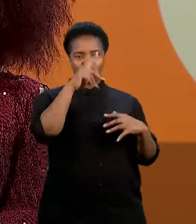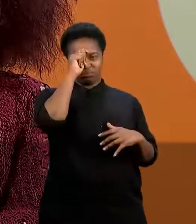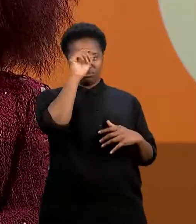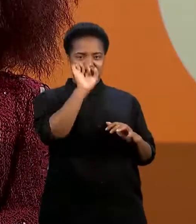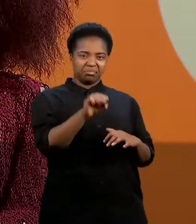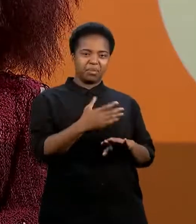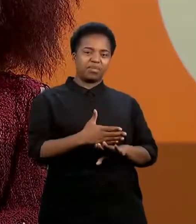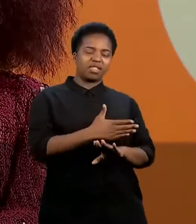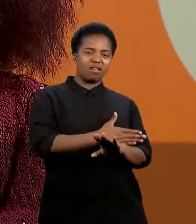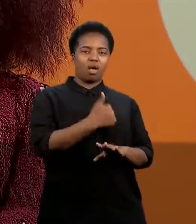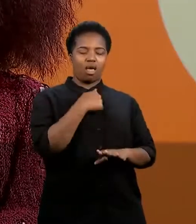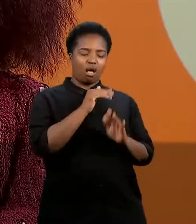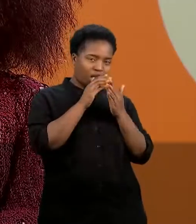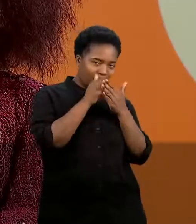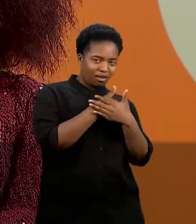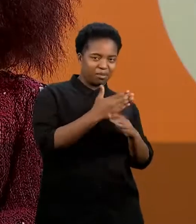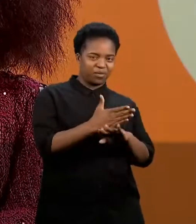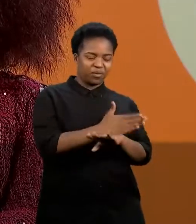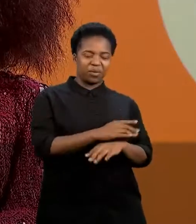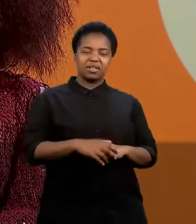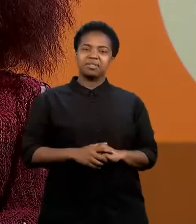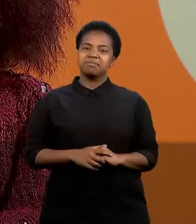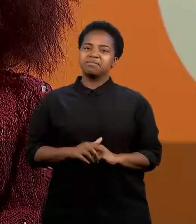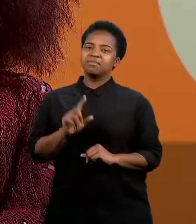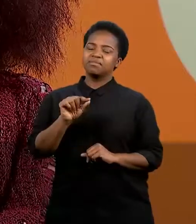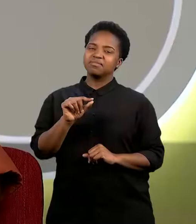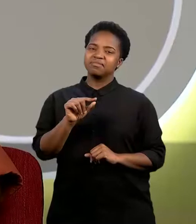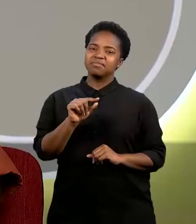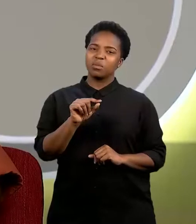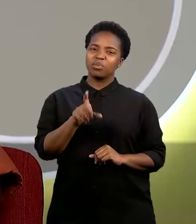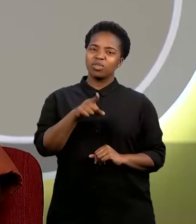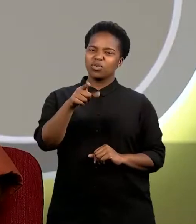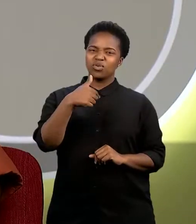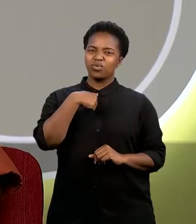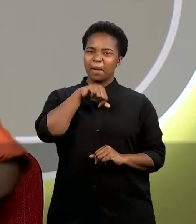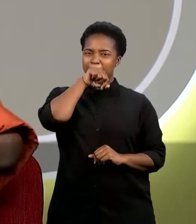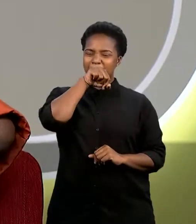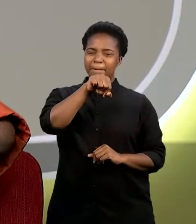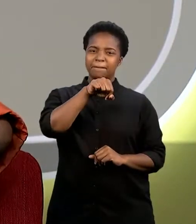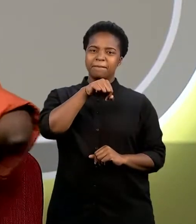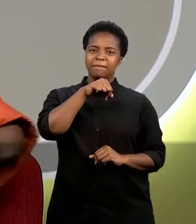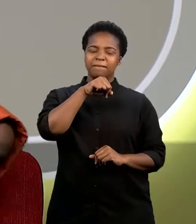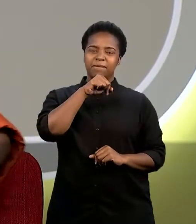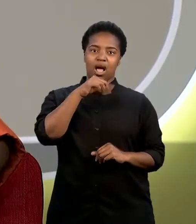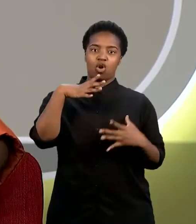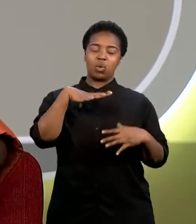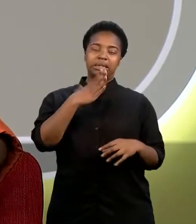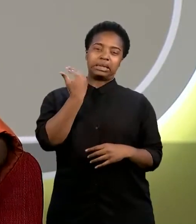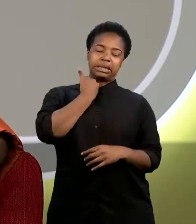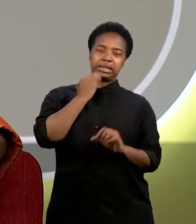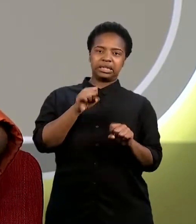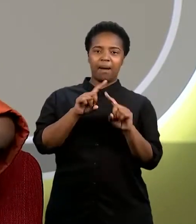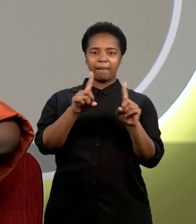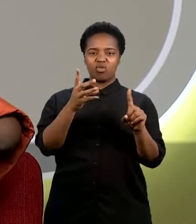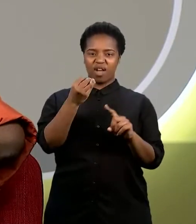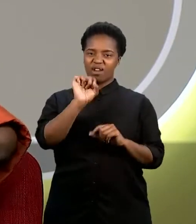was like my kind of escape goat, yeah. And then when how rati di brands tse turang haholo akalo, empa